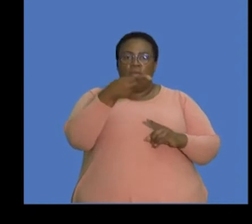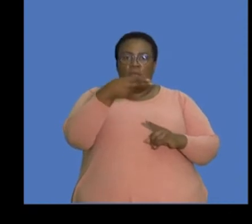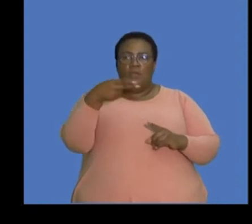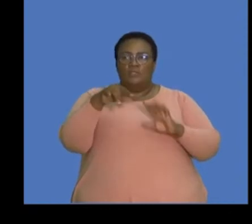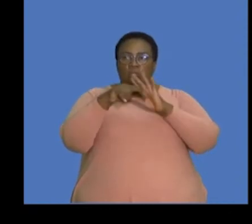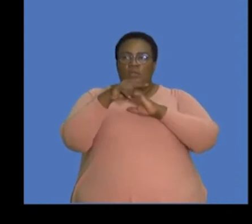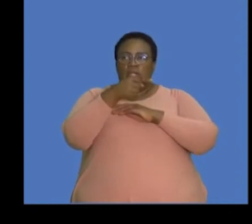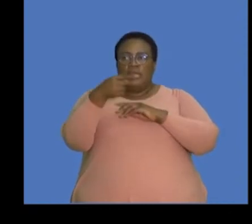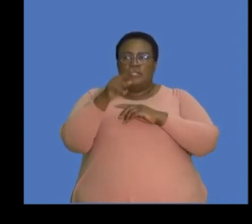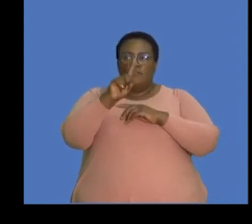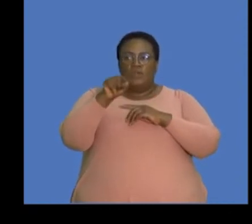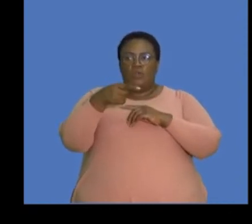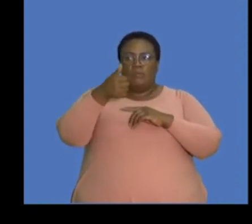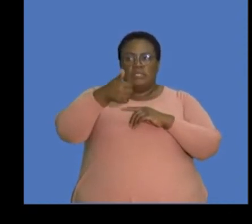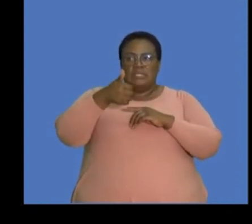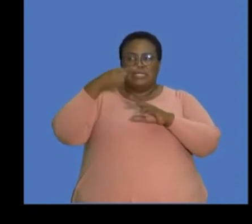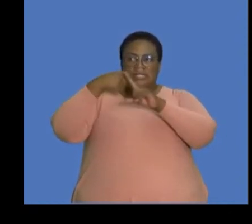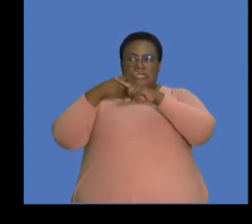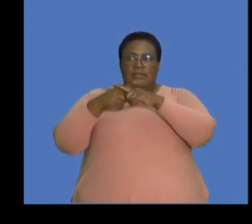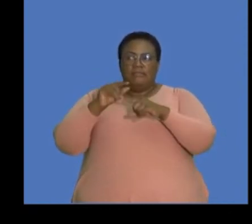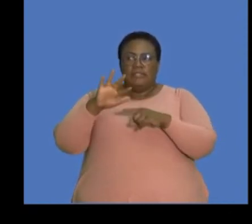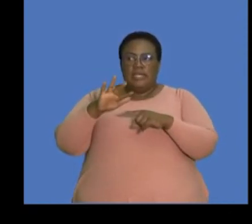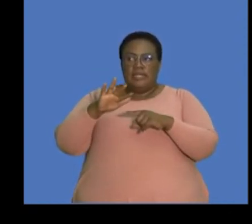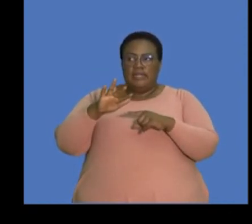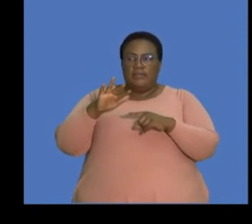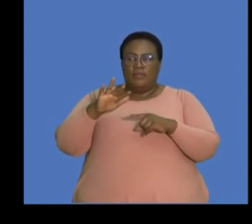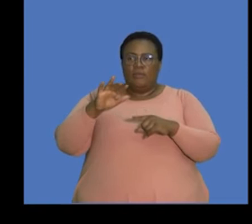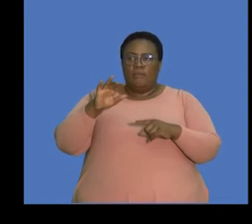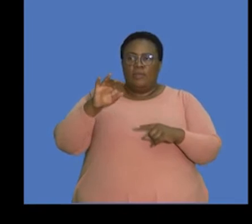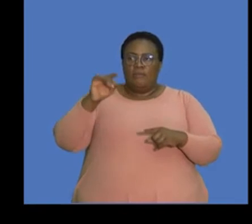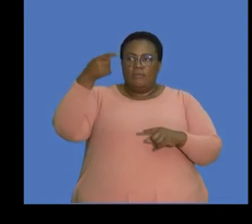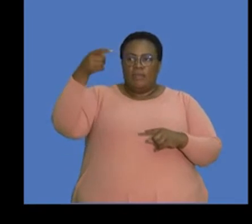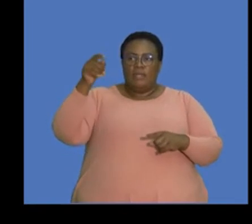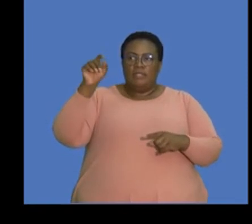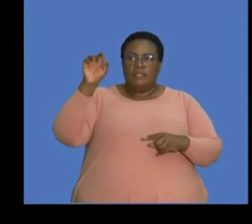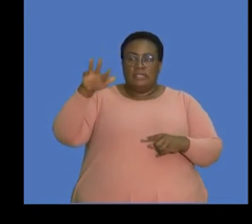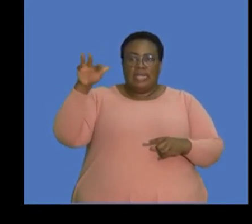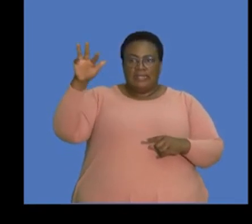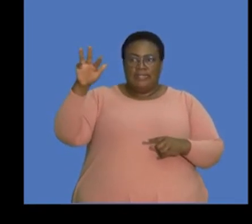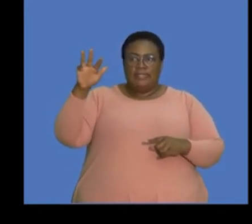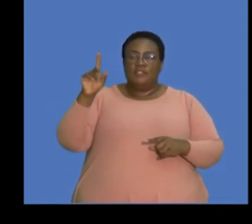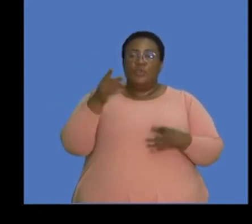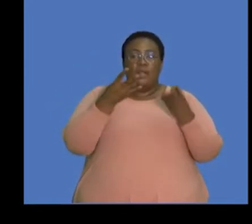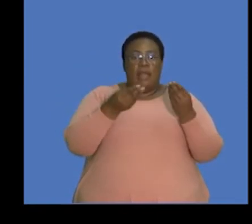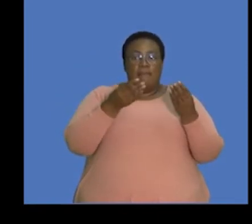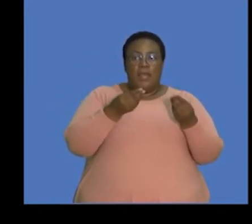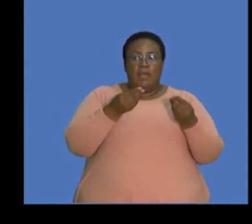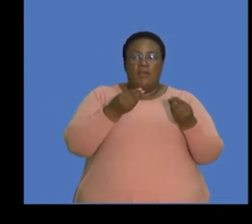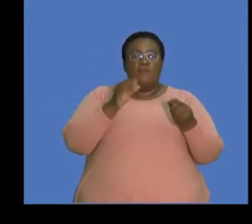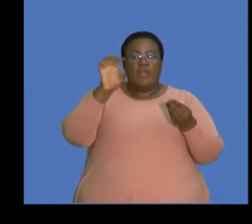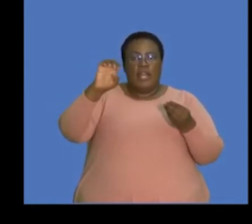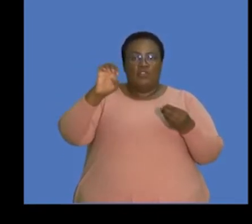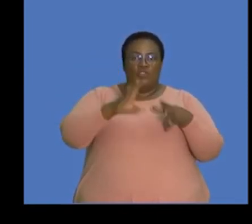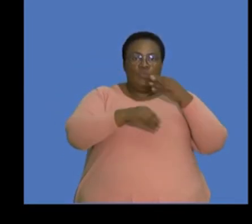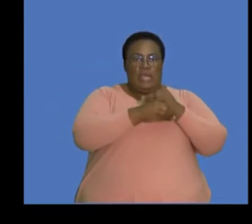negative 1,6 times 10 exponent negative 19 coulombs. Okay. So the number of